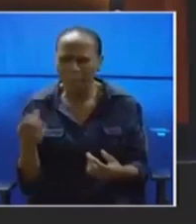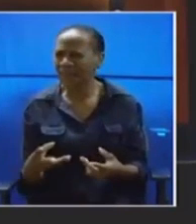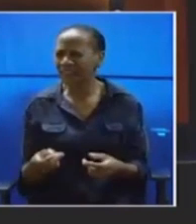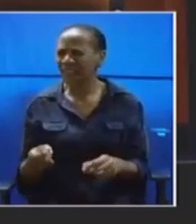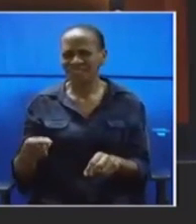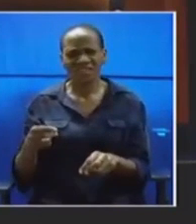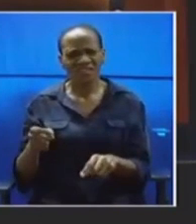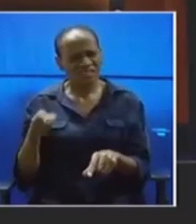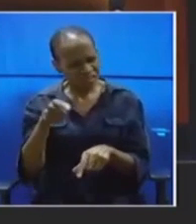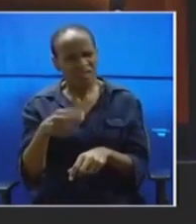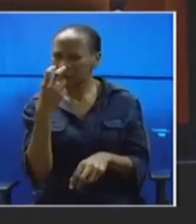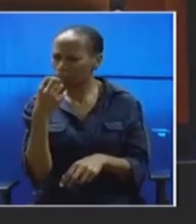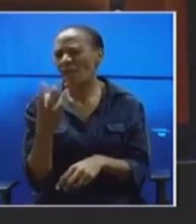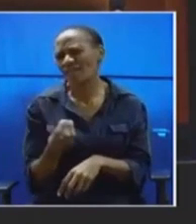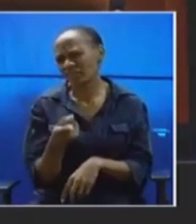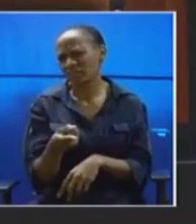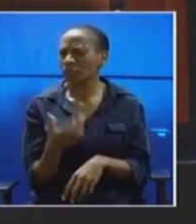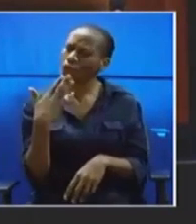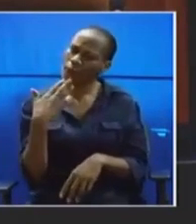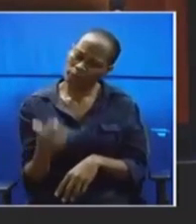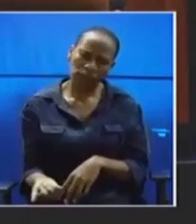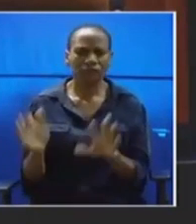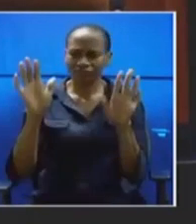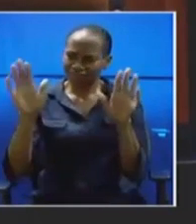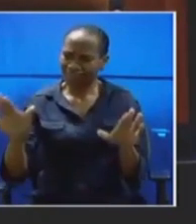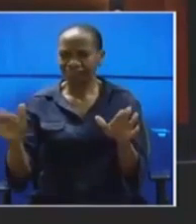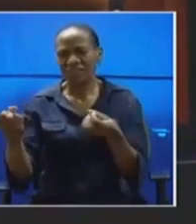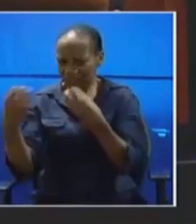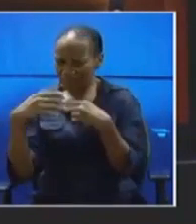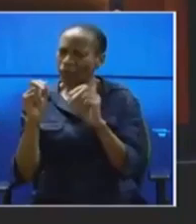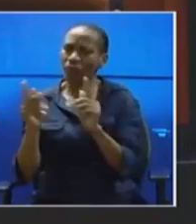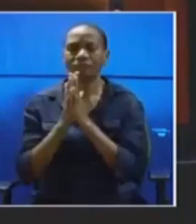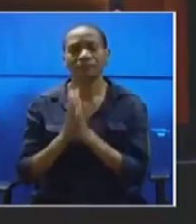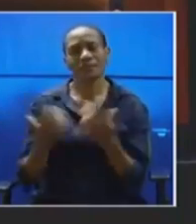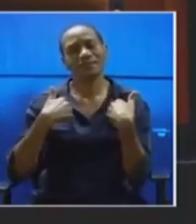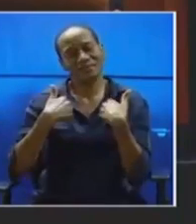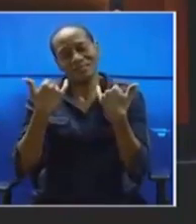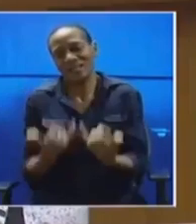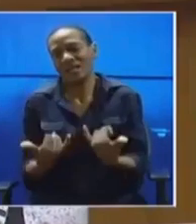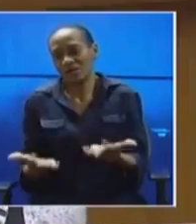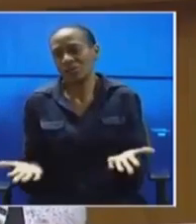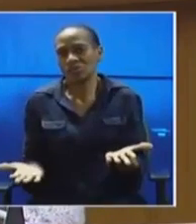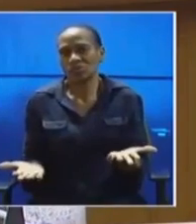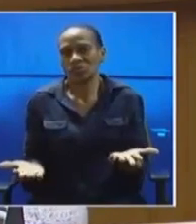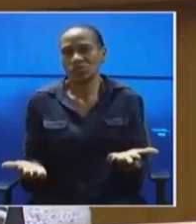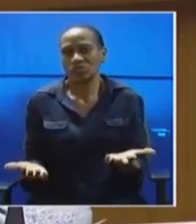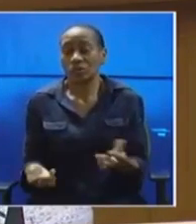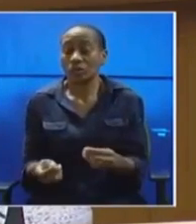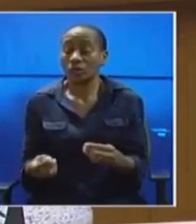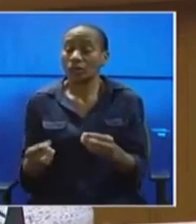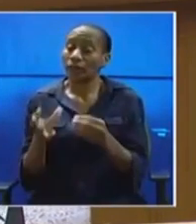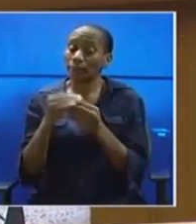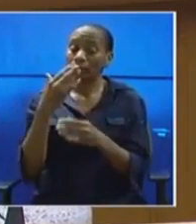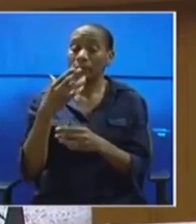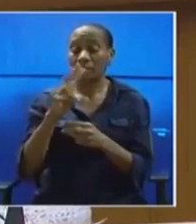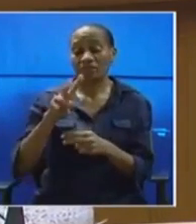struggling from flu. So can you allow me also? I'm pleading for myself. That's the problem. Honorable Van Damme, just hold